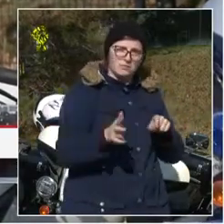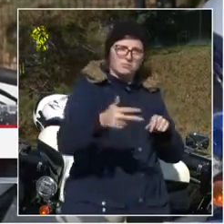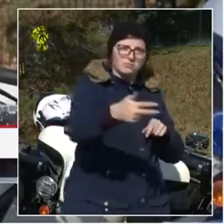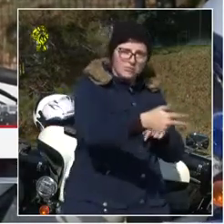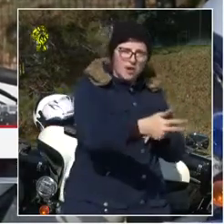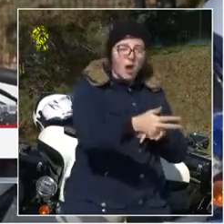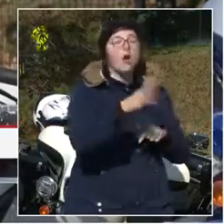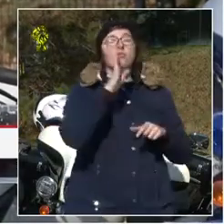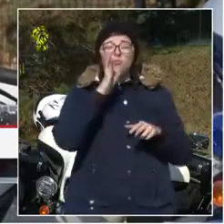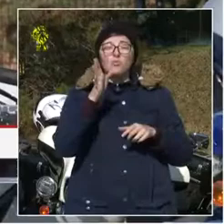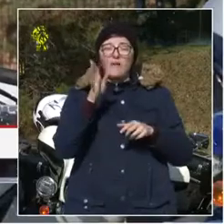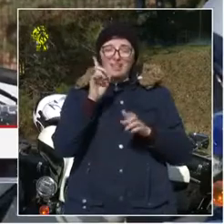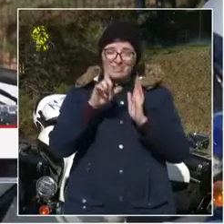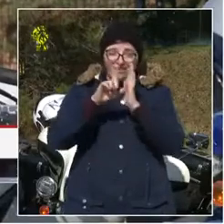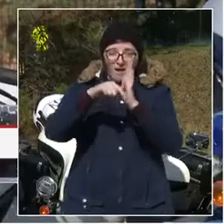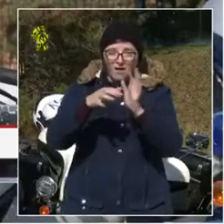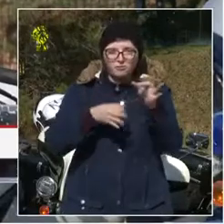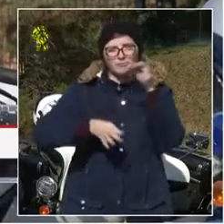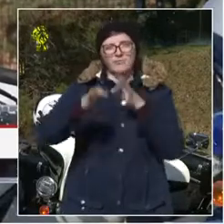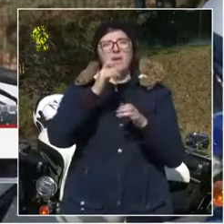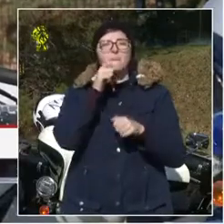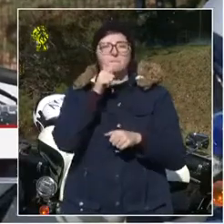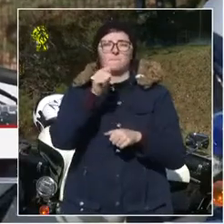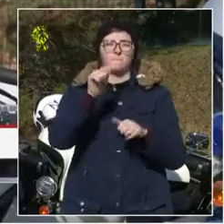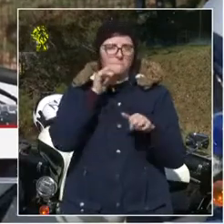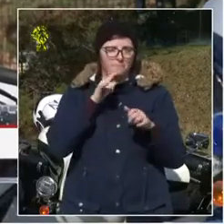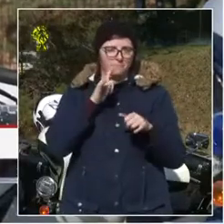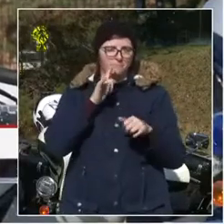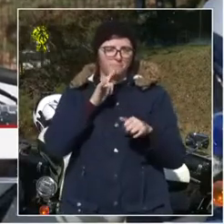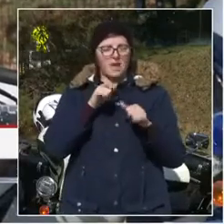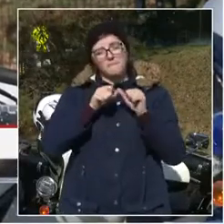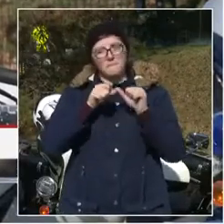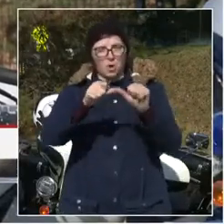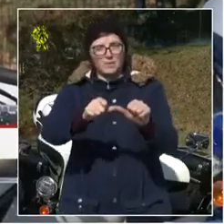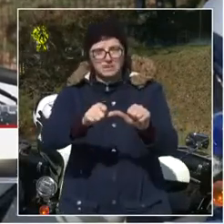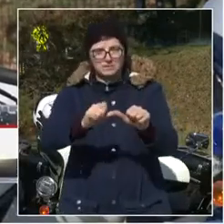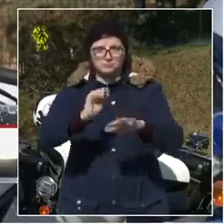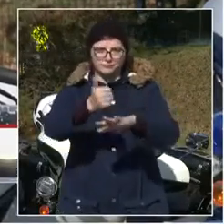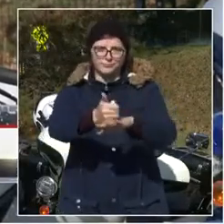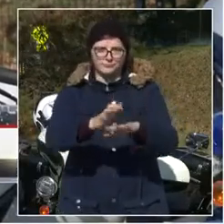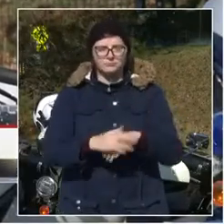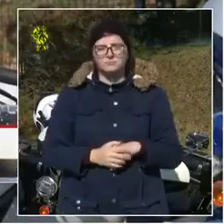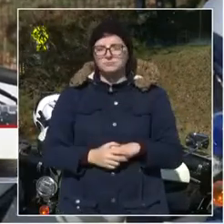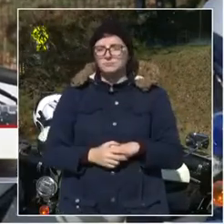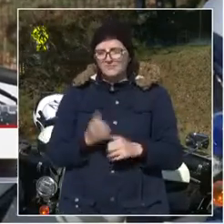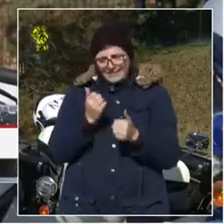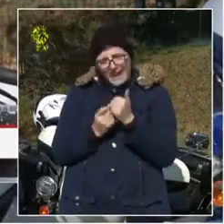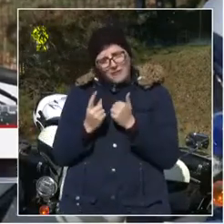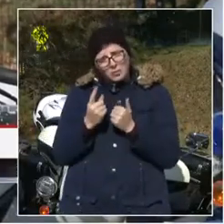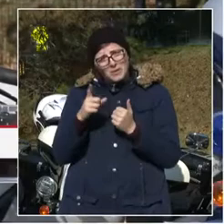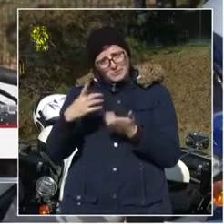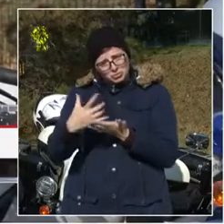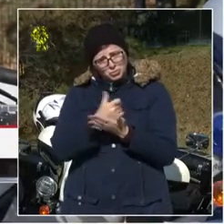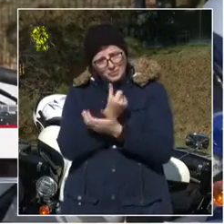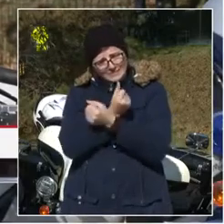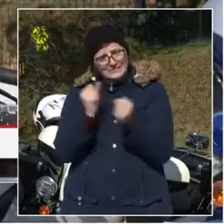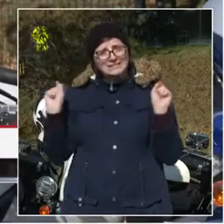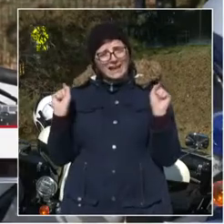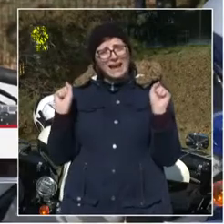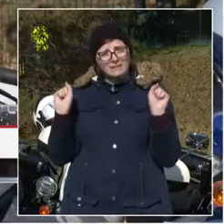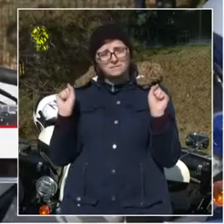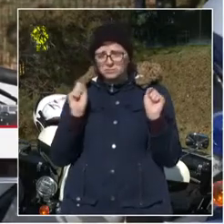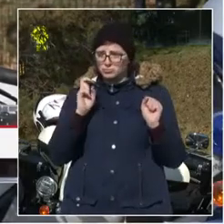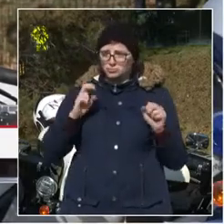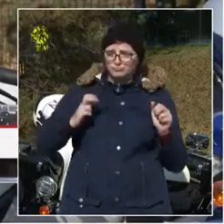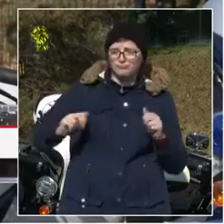permanent materials. Everyone deserves safe ways to get around here in Washington, D.C. and in this region.